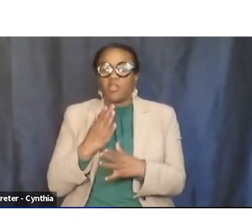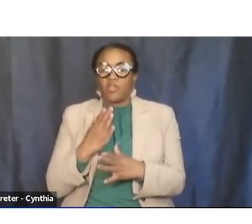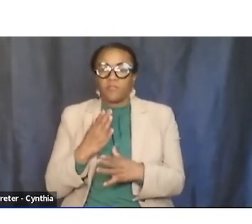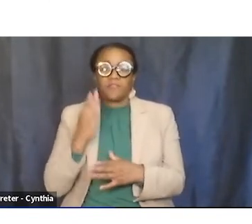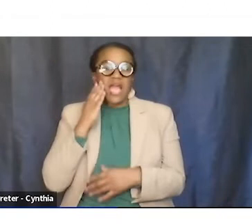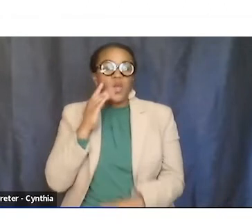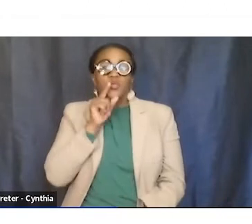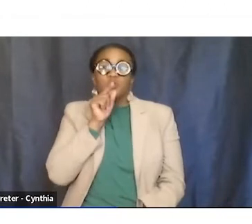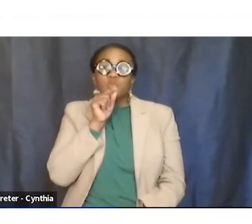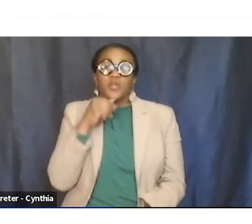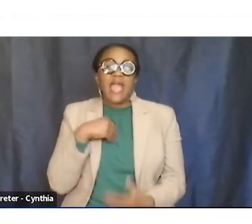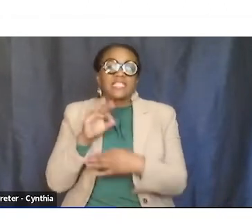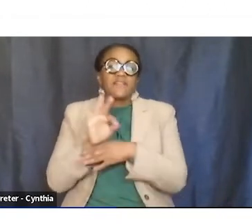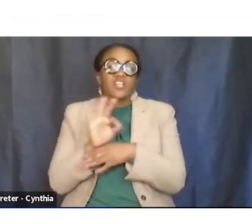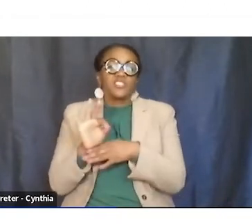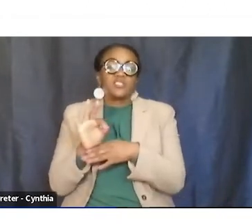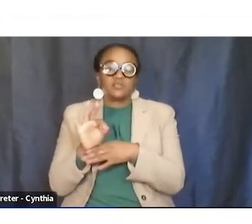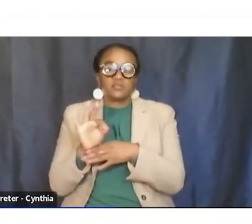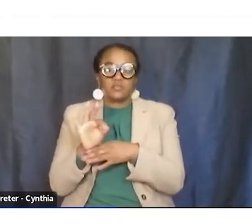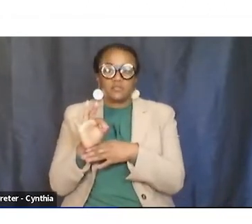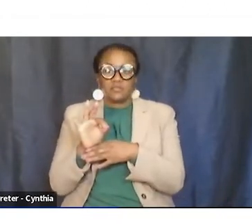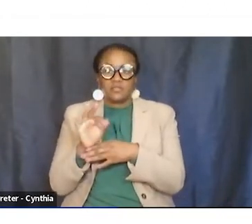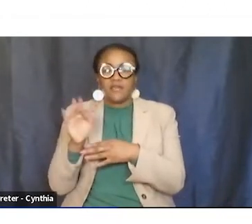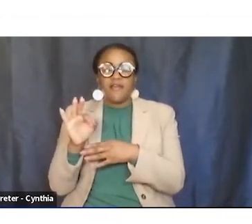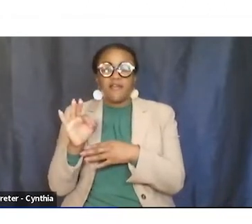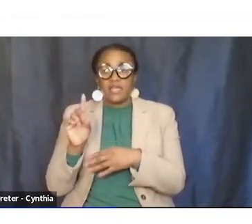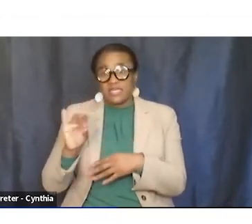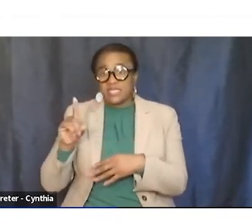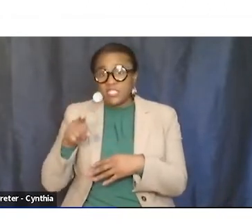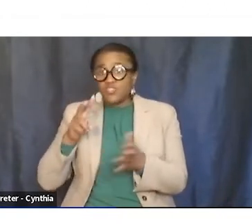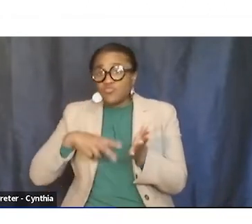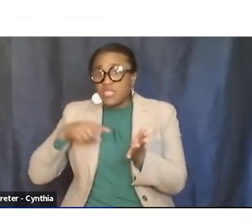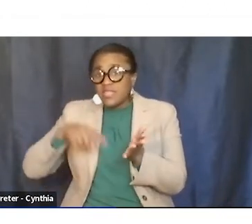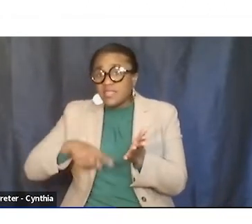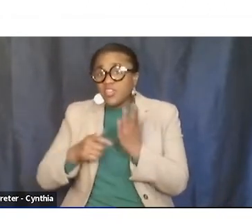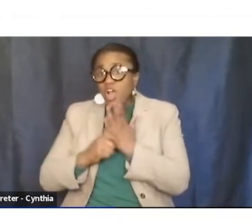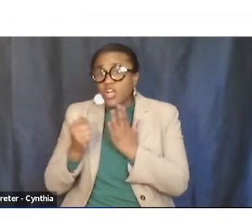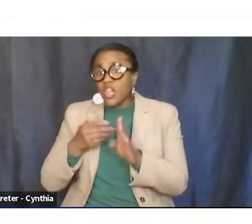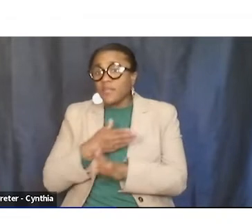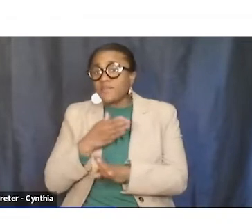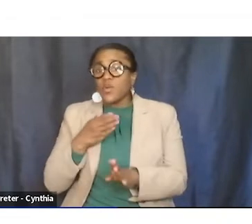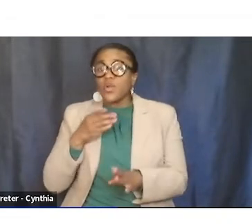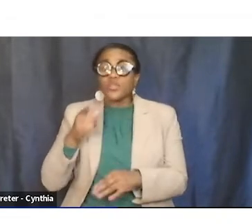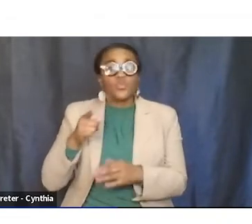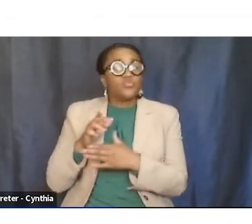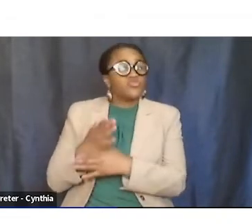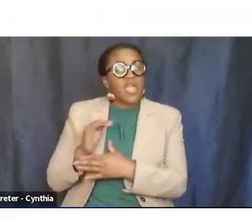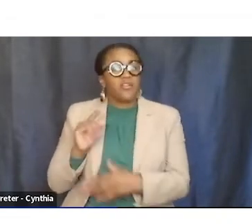Twitter has a function of, did you read this article before you share